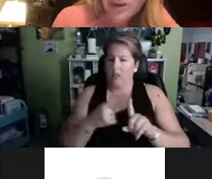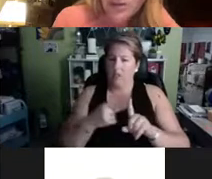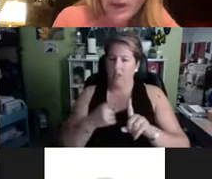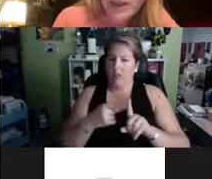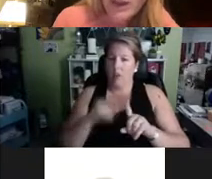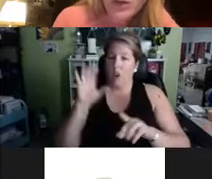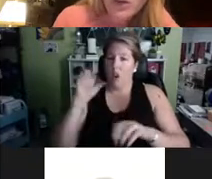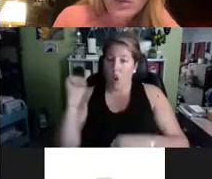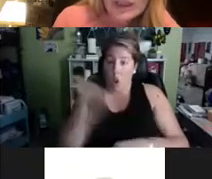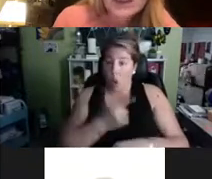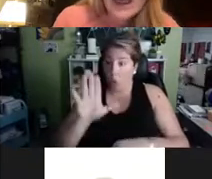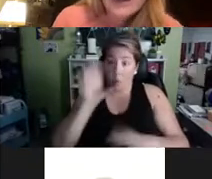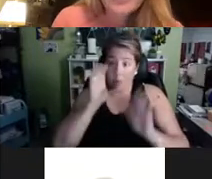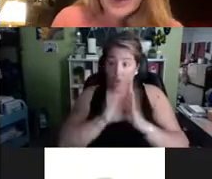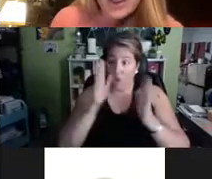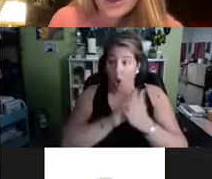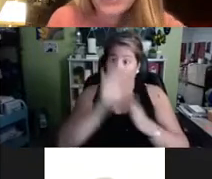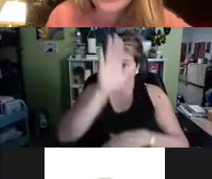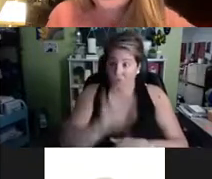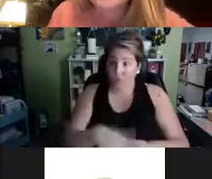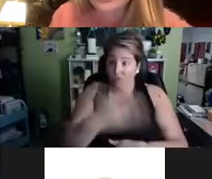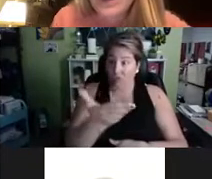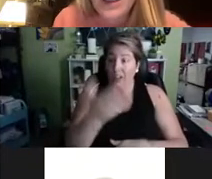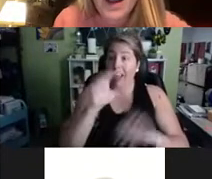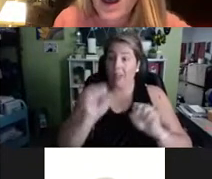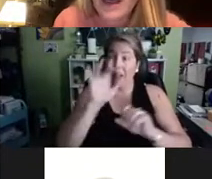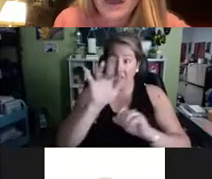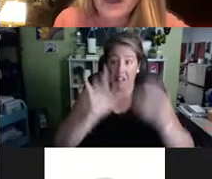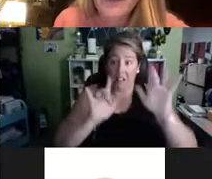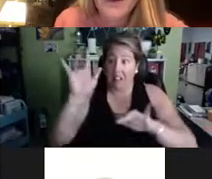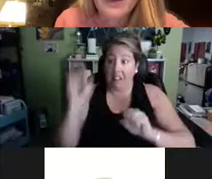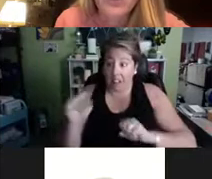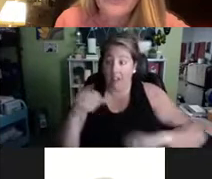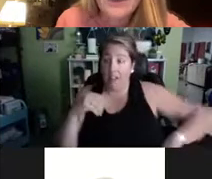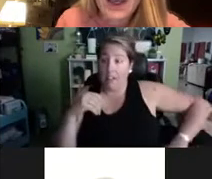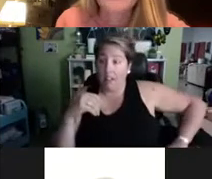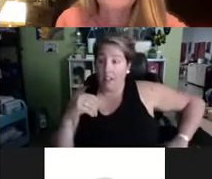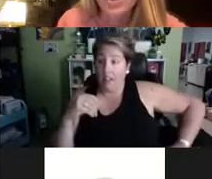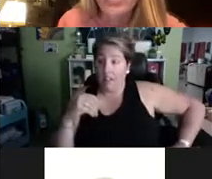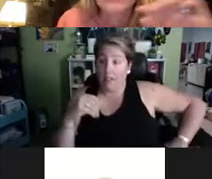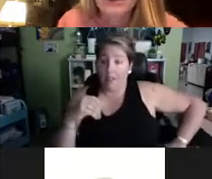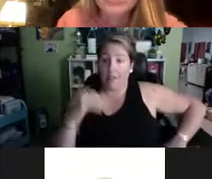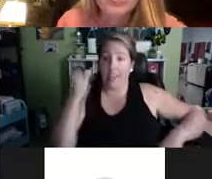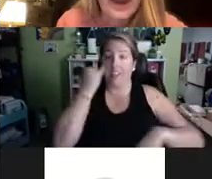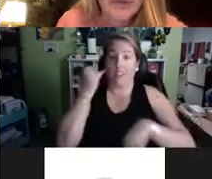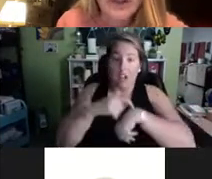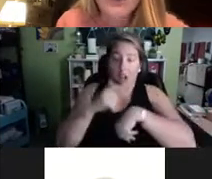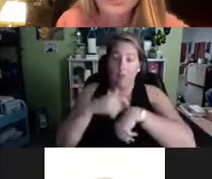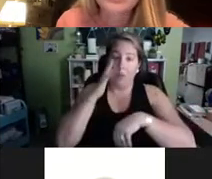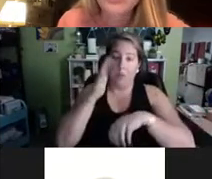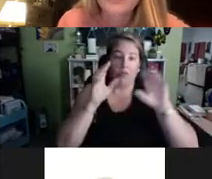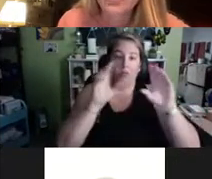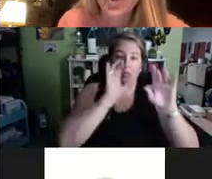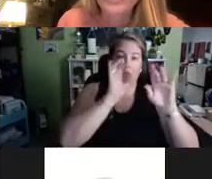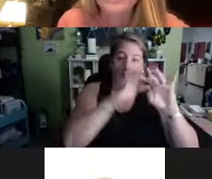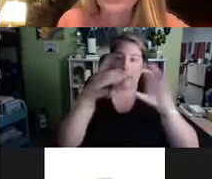clickable, right? Like you can do links and pictures. So like if I had time, I would go and I would do everything